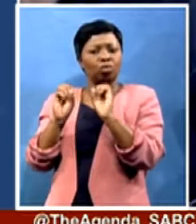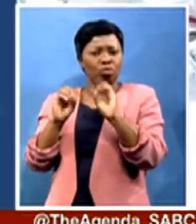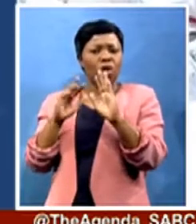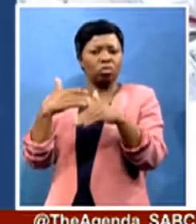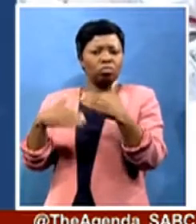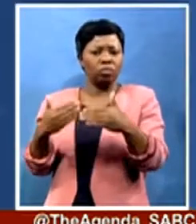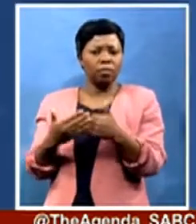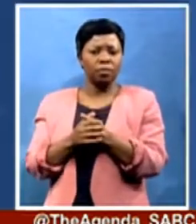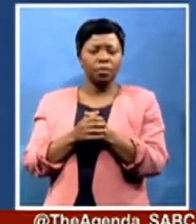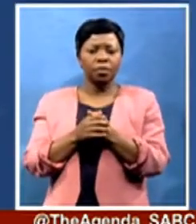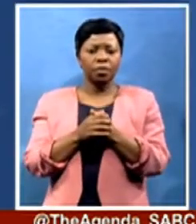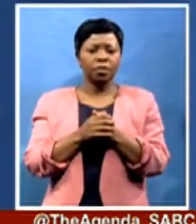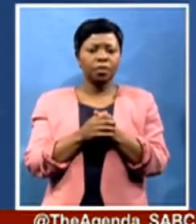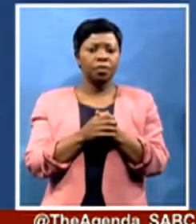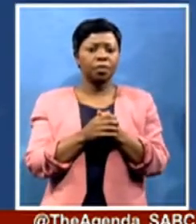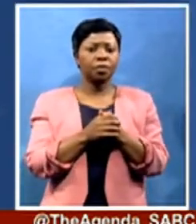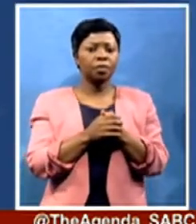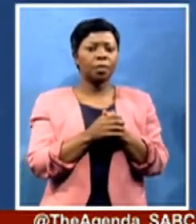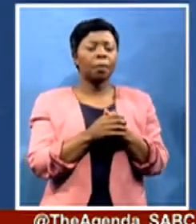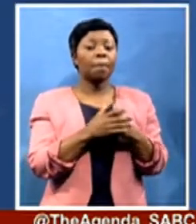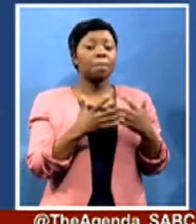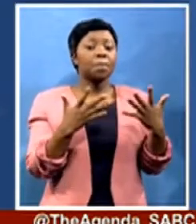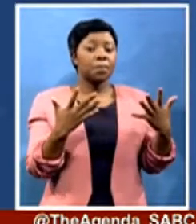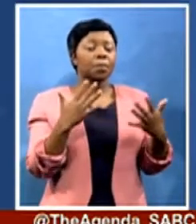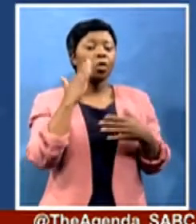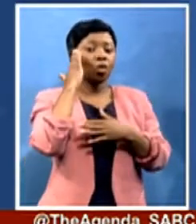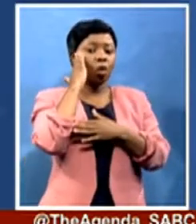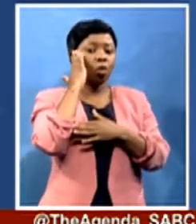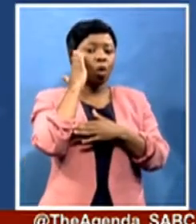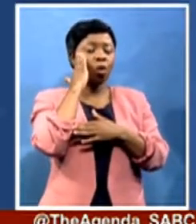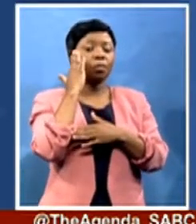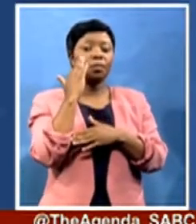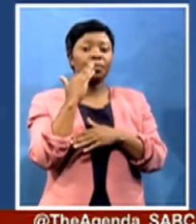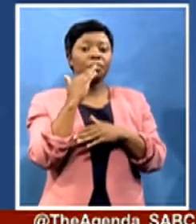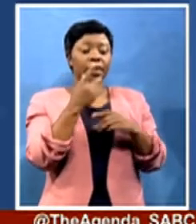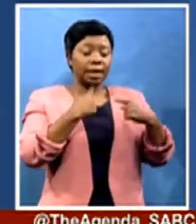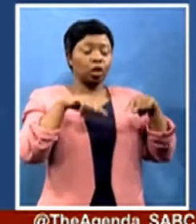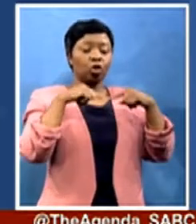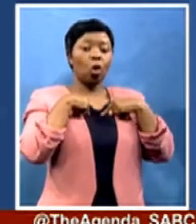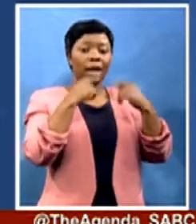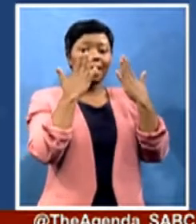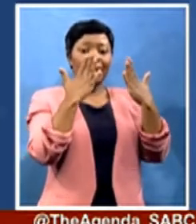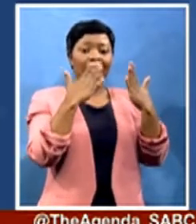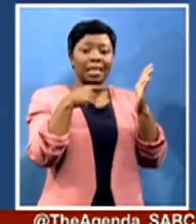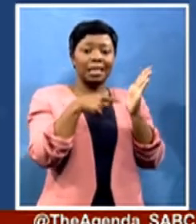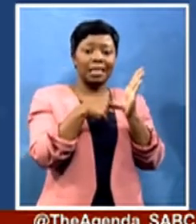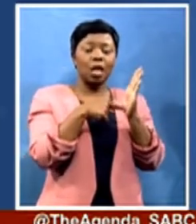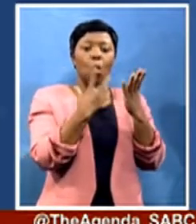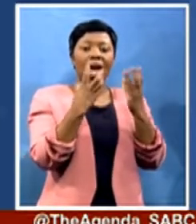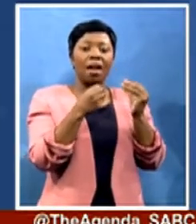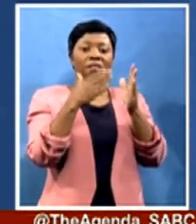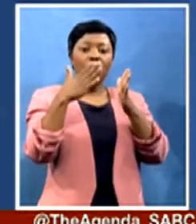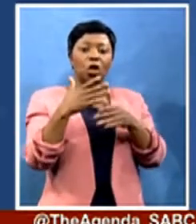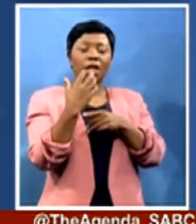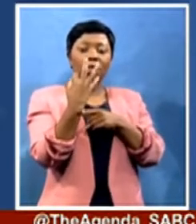Okay, so as you know, when we started the Sisonke study, we already had phase 3 data that was available for the J&J